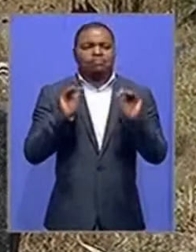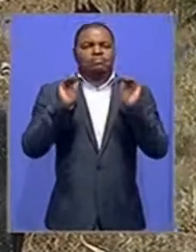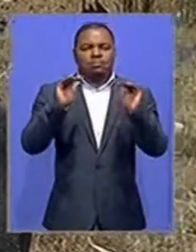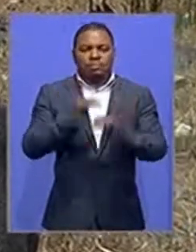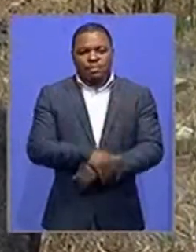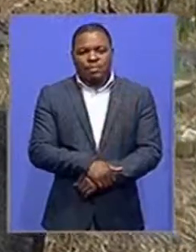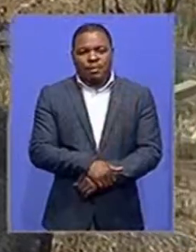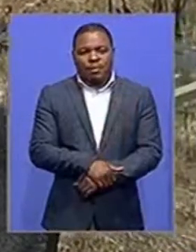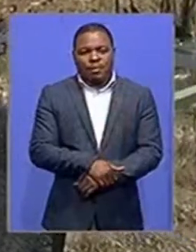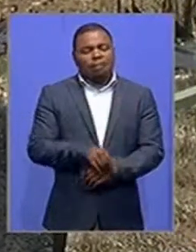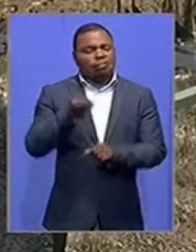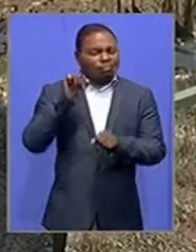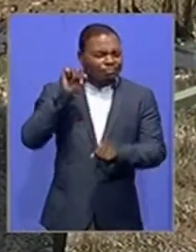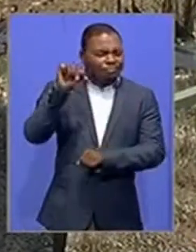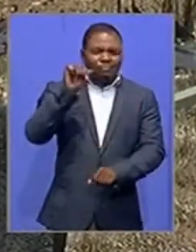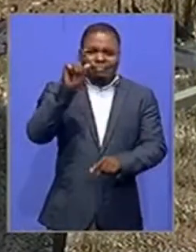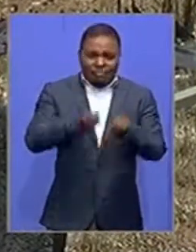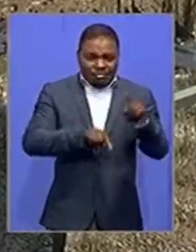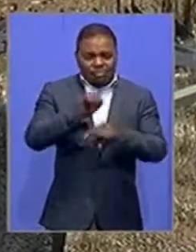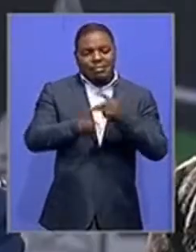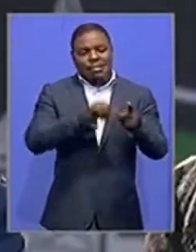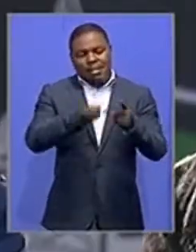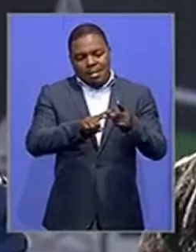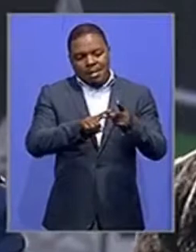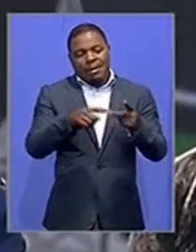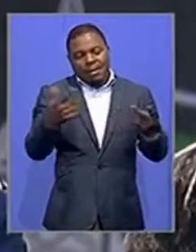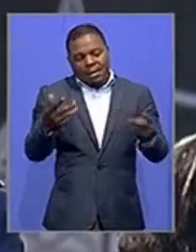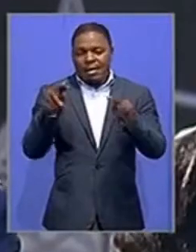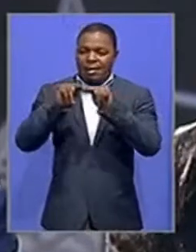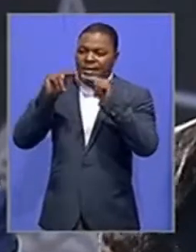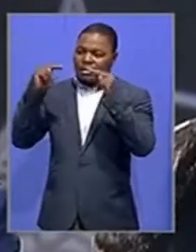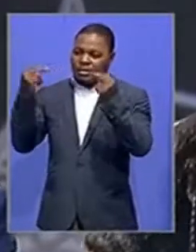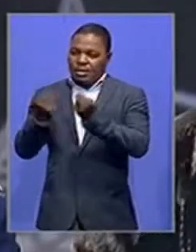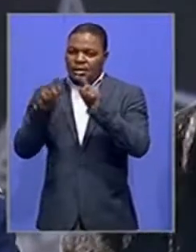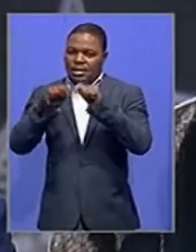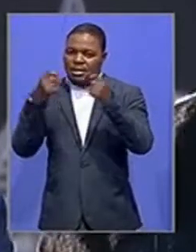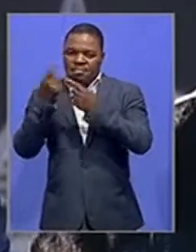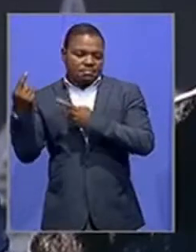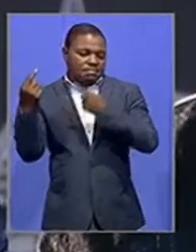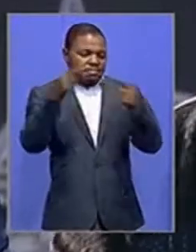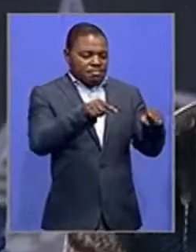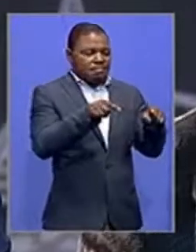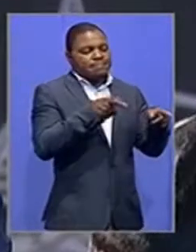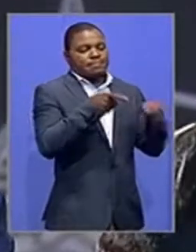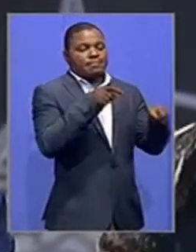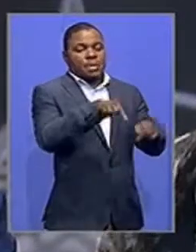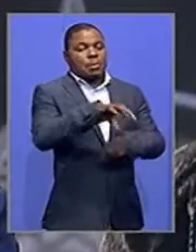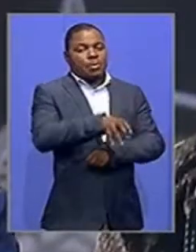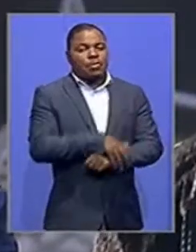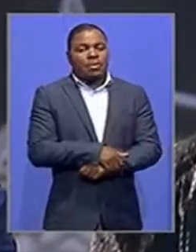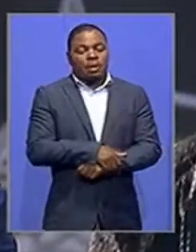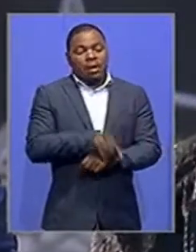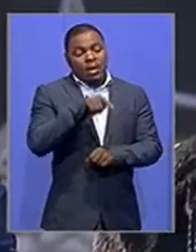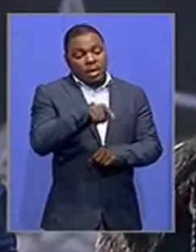ntlafetseng. Merusu eo e labaka hore province e bewe tsamaisong ya sehlopha sa tshebetso sa matona. Mohato o o tlilo